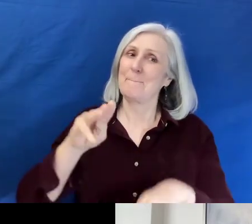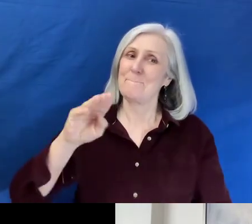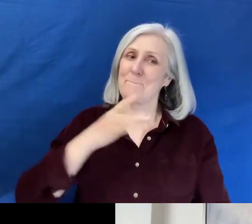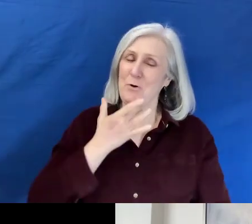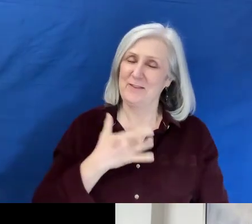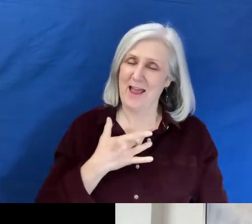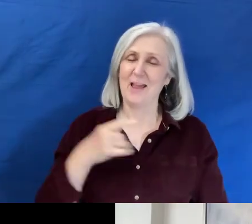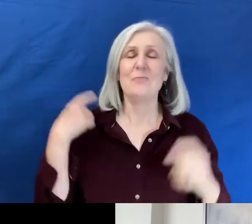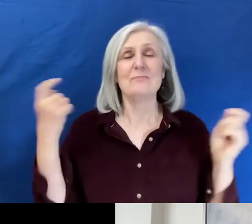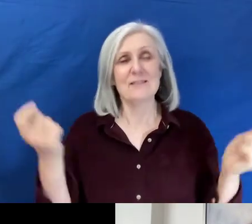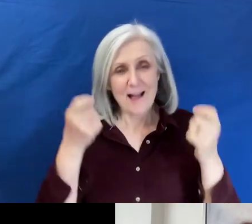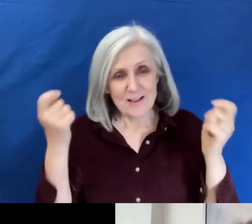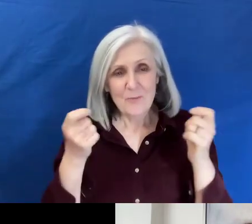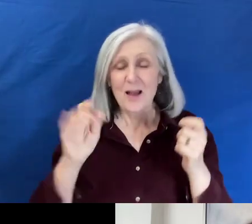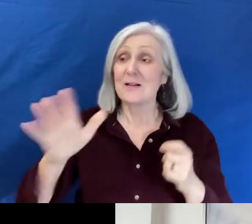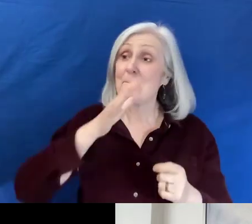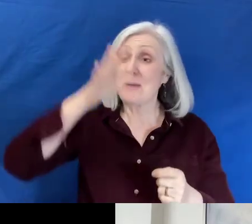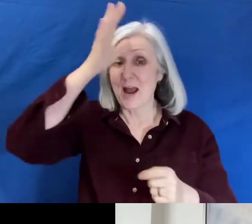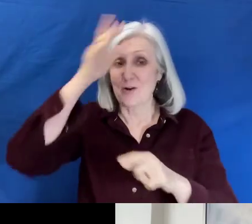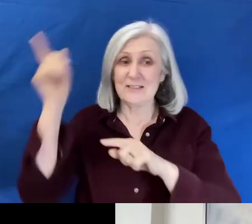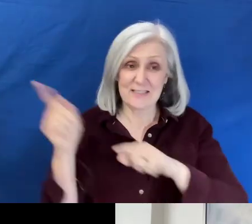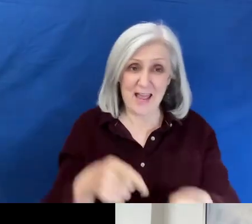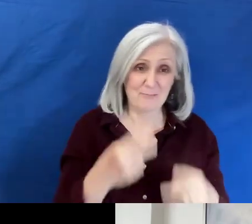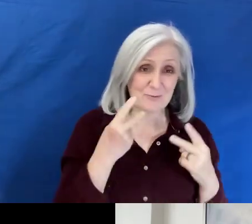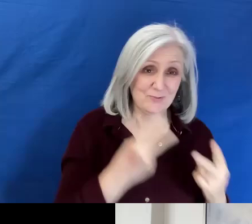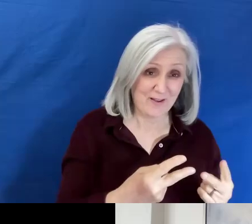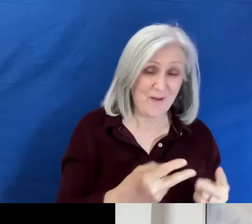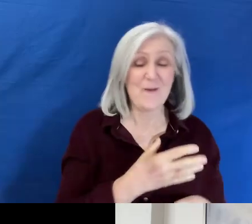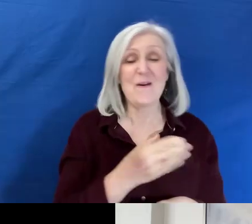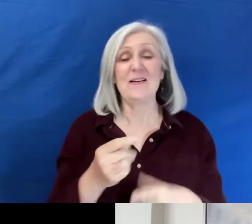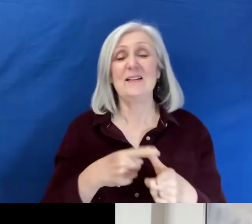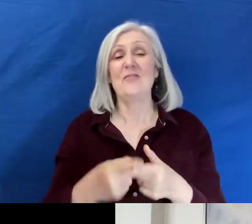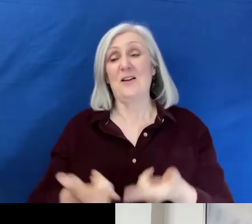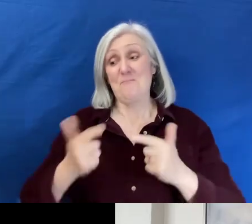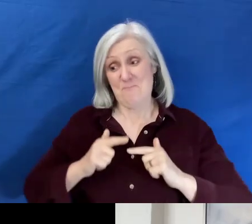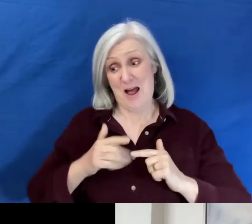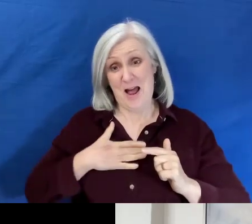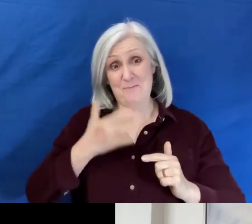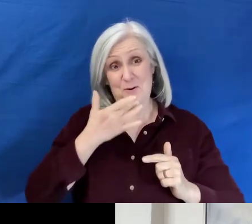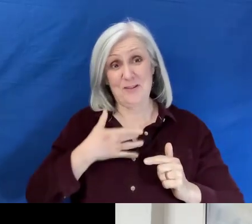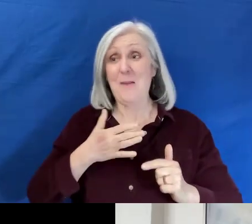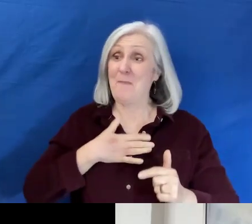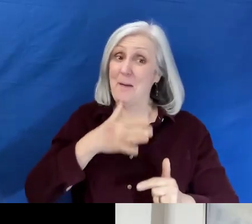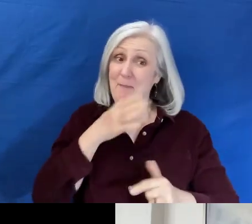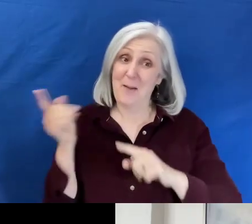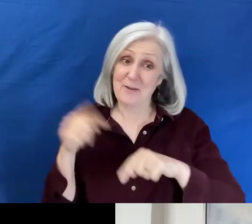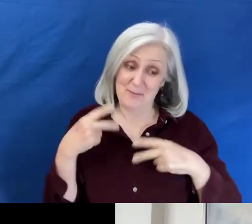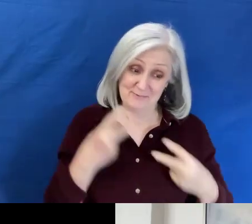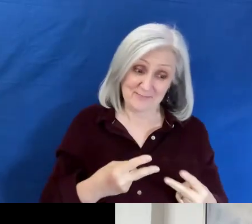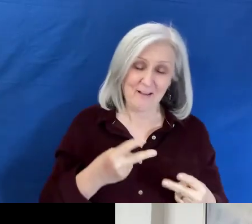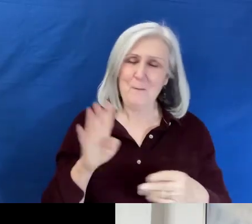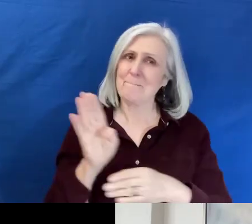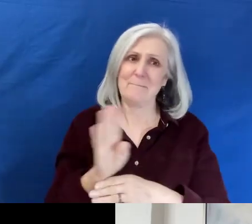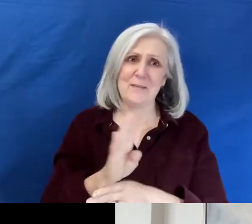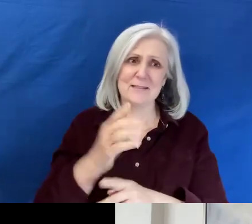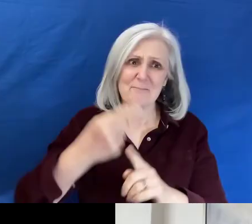we celebrated, his parents came to town and then it was my birthday and my mom came to town. So it's been a very busy